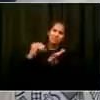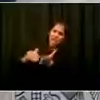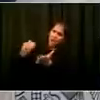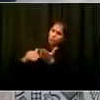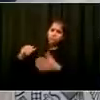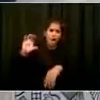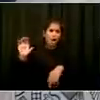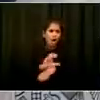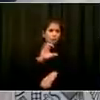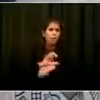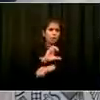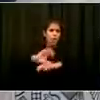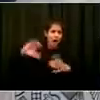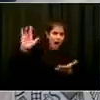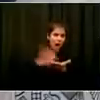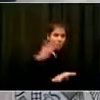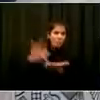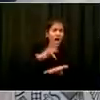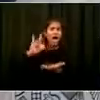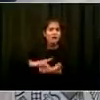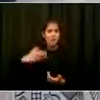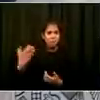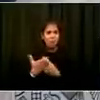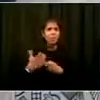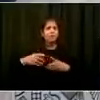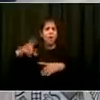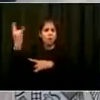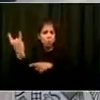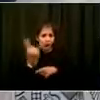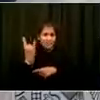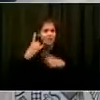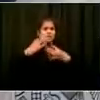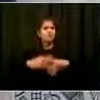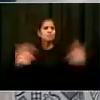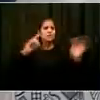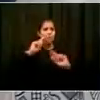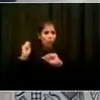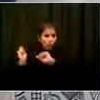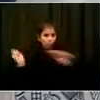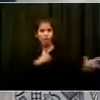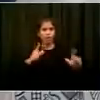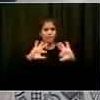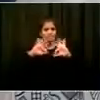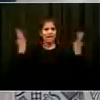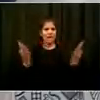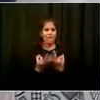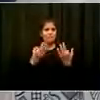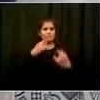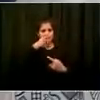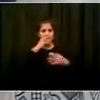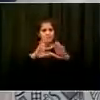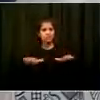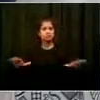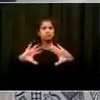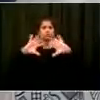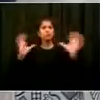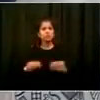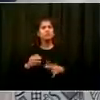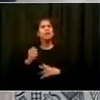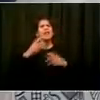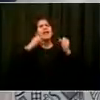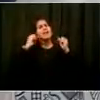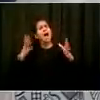is that immense work was done to provide devices, to address any problem with devices, to provide service if they